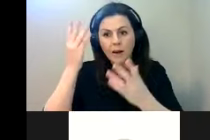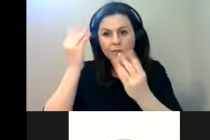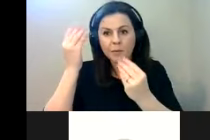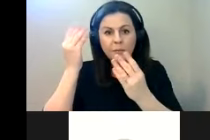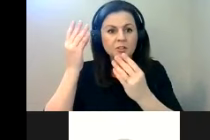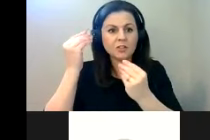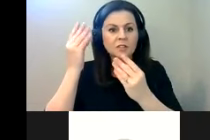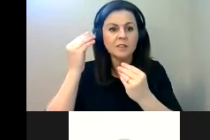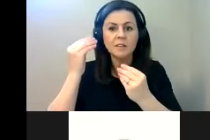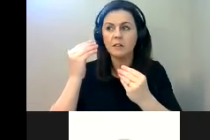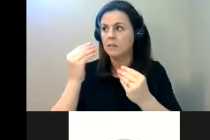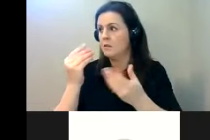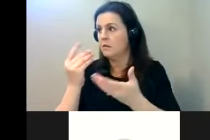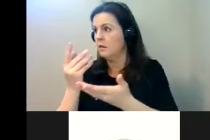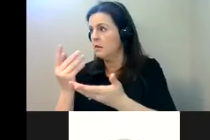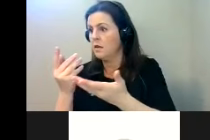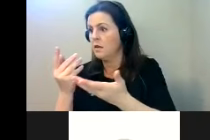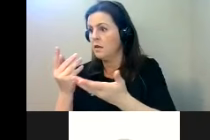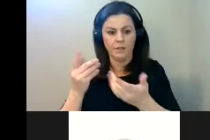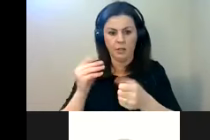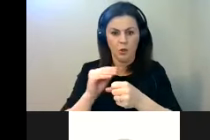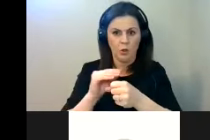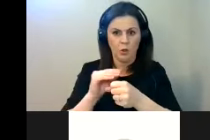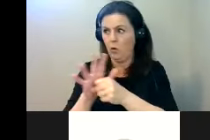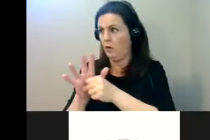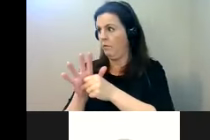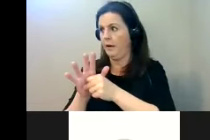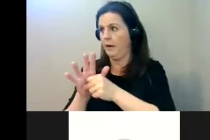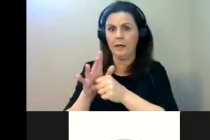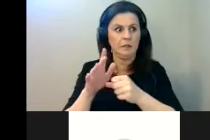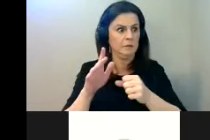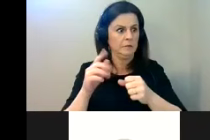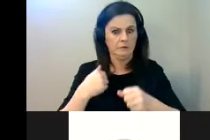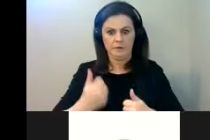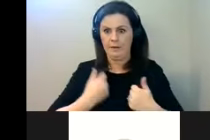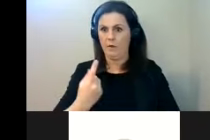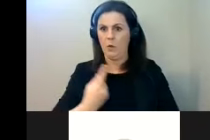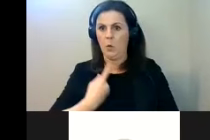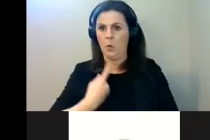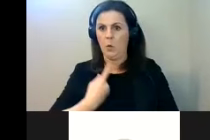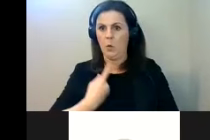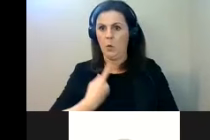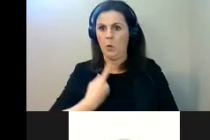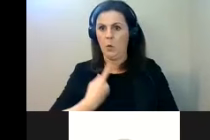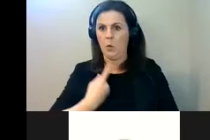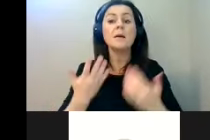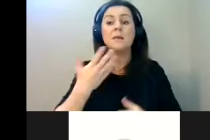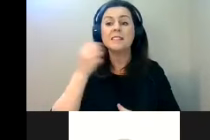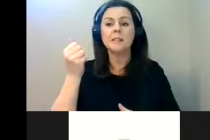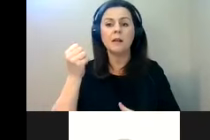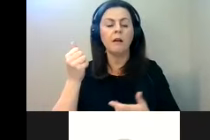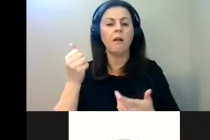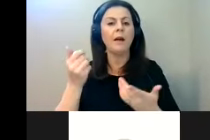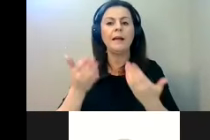having no one to share the COVID-19 journey with, some seniors may be more susceptible to these